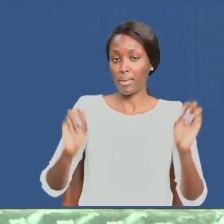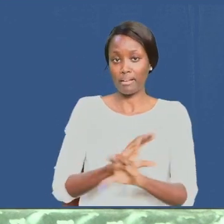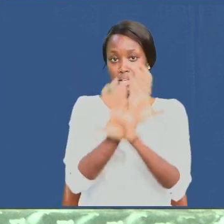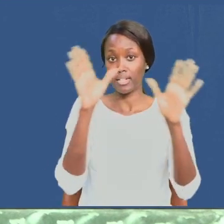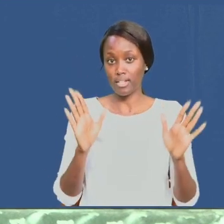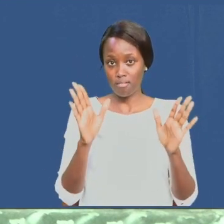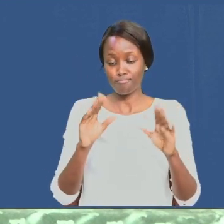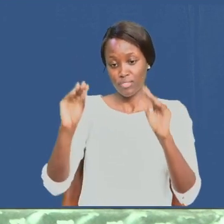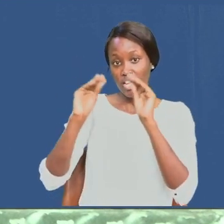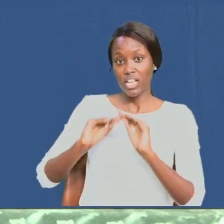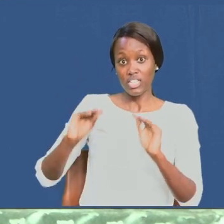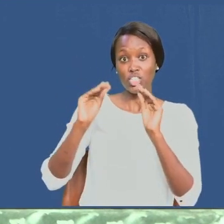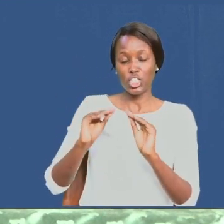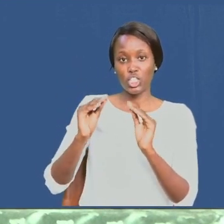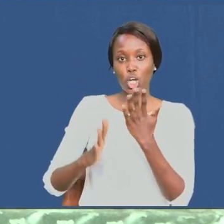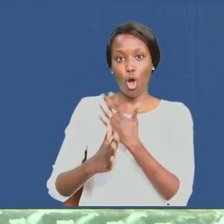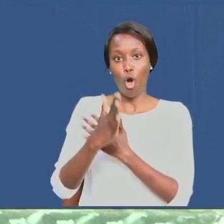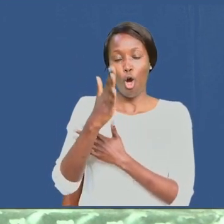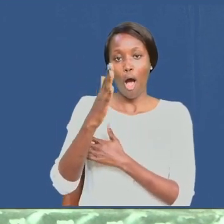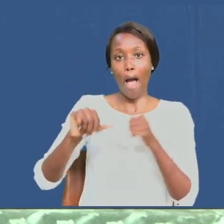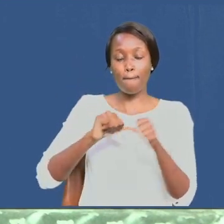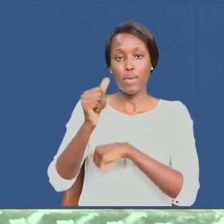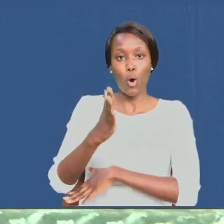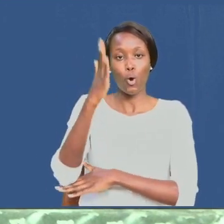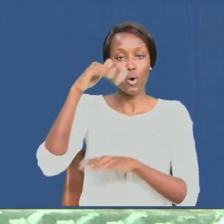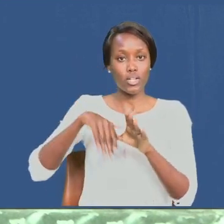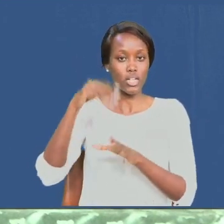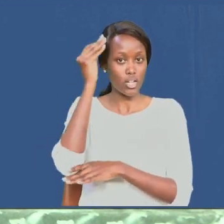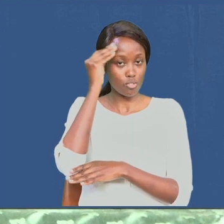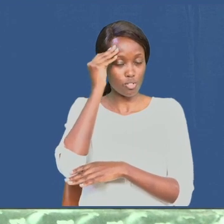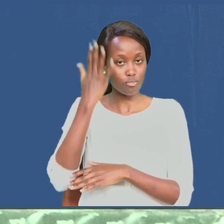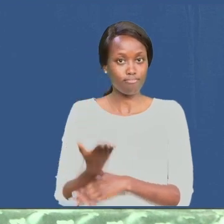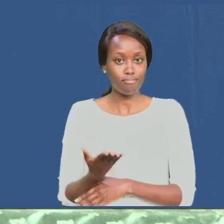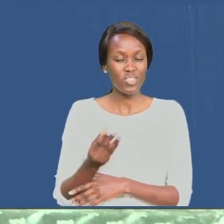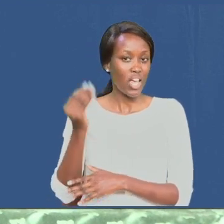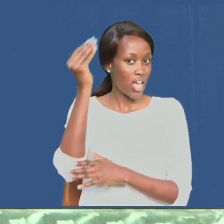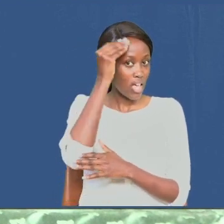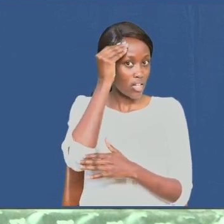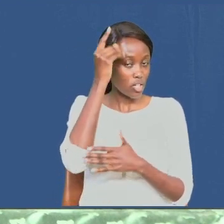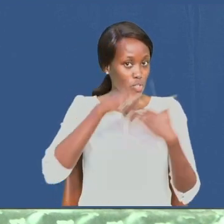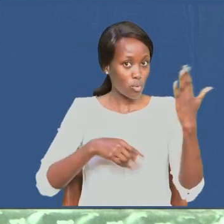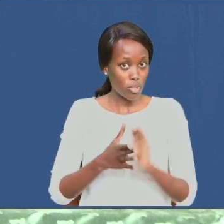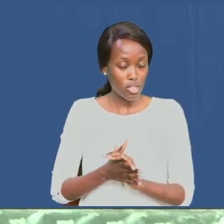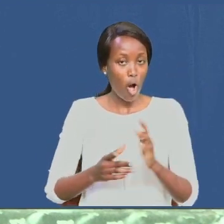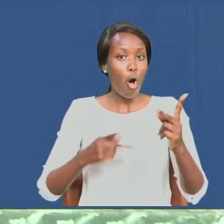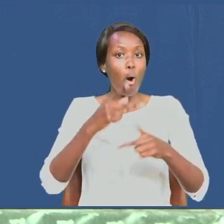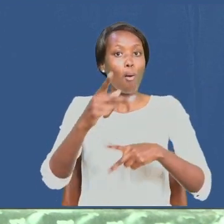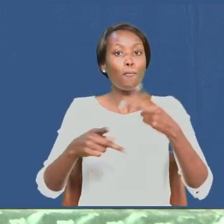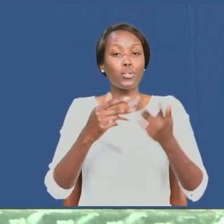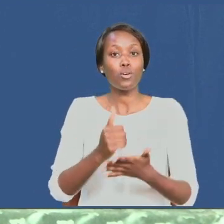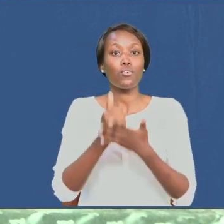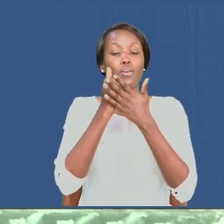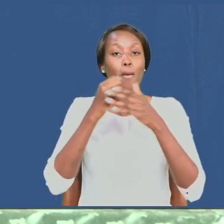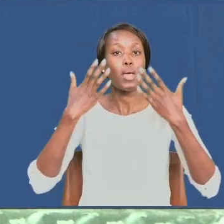godly teaching in education. Education is the process of facilitating learning,